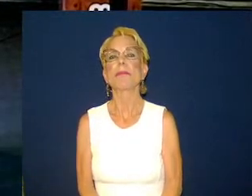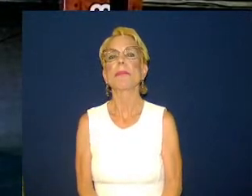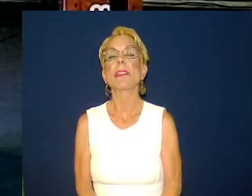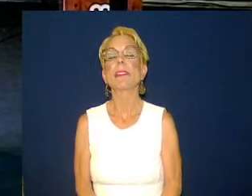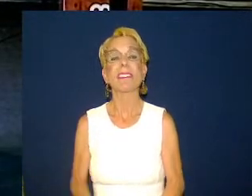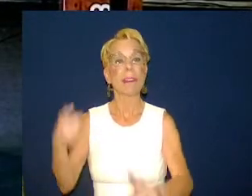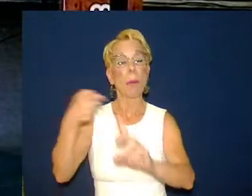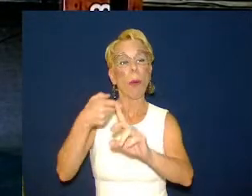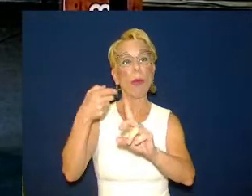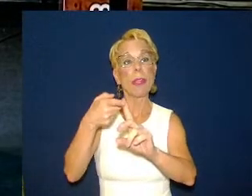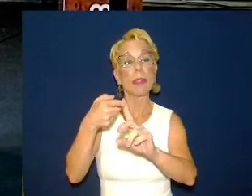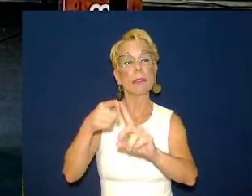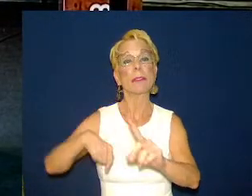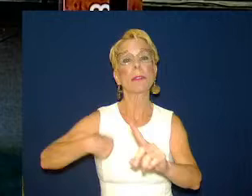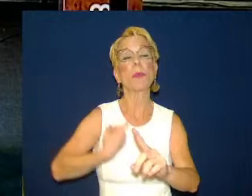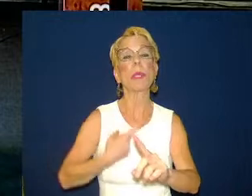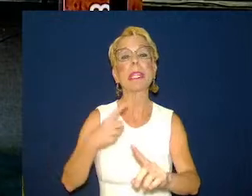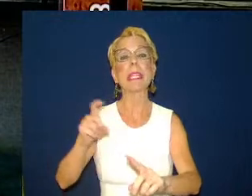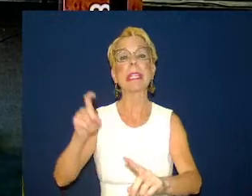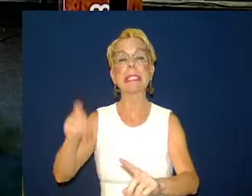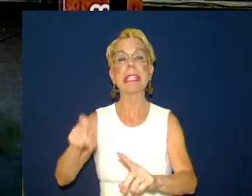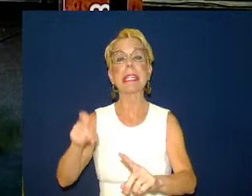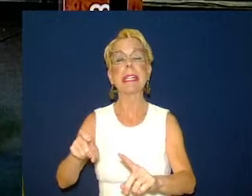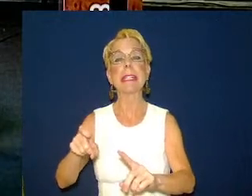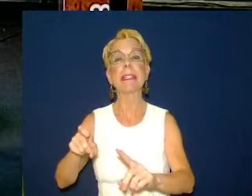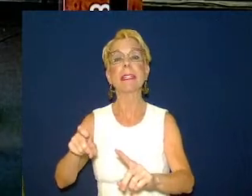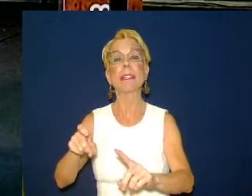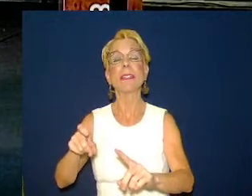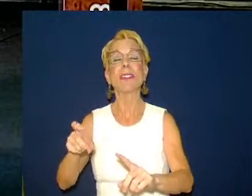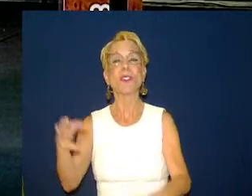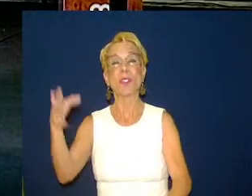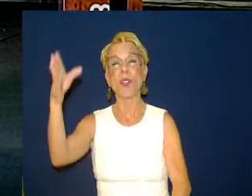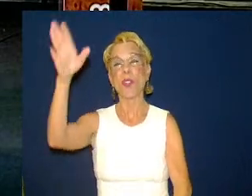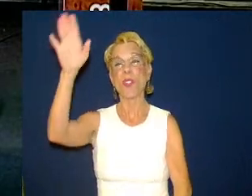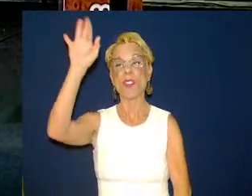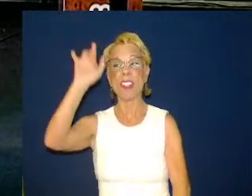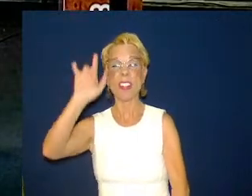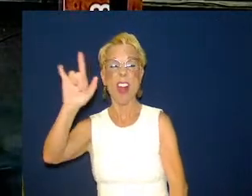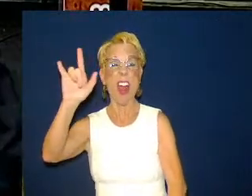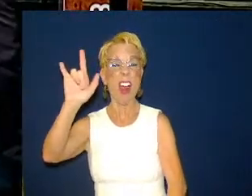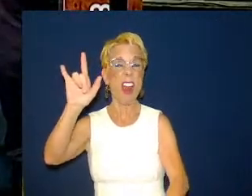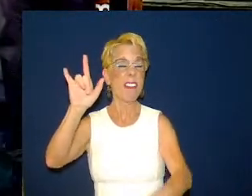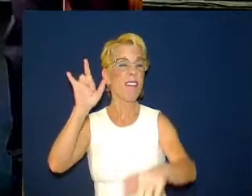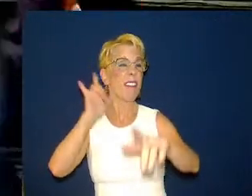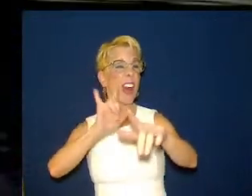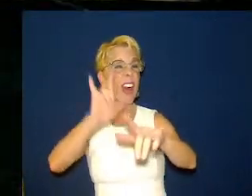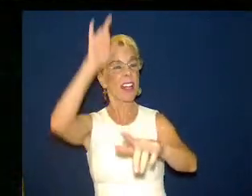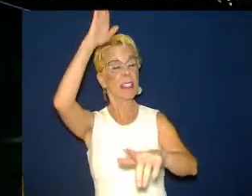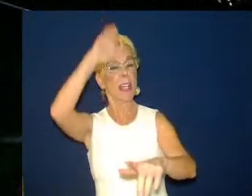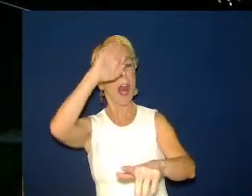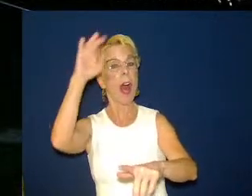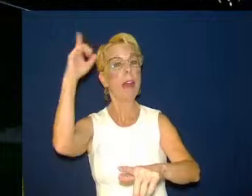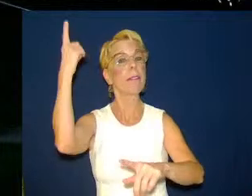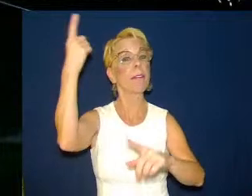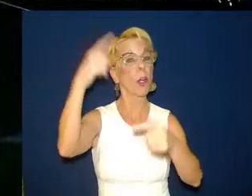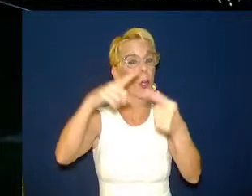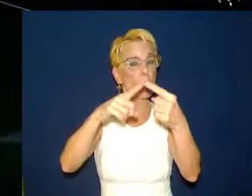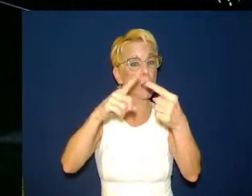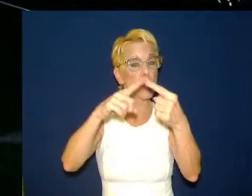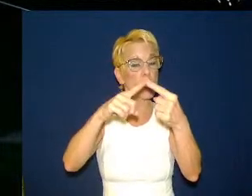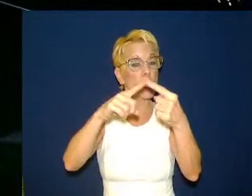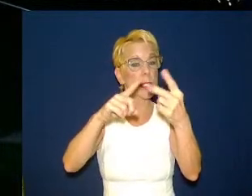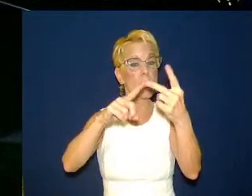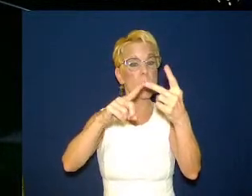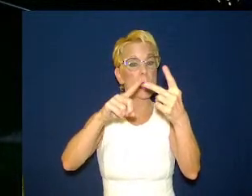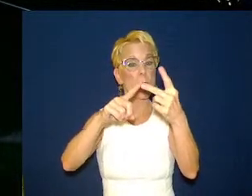not. There's a need for that in our world. That's a godly virtue. It's a godly virtue when you can stand on the Word of God